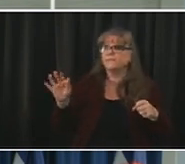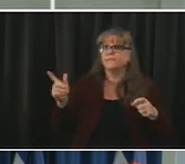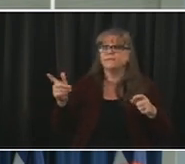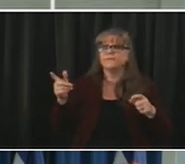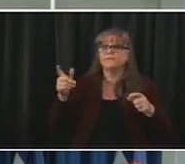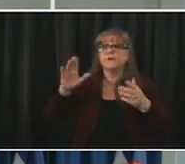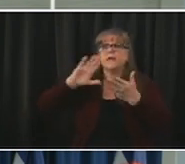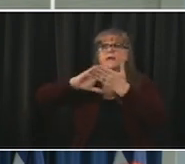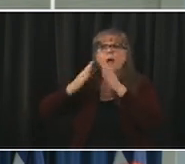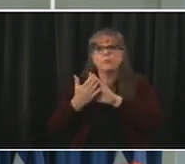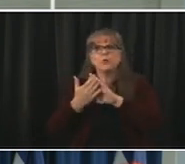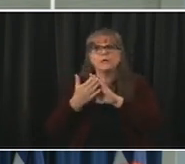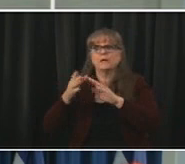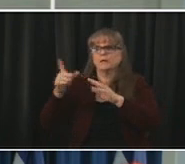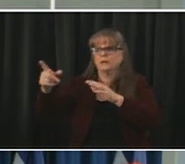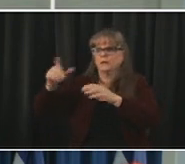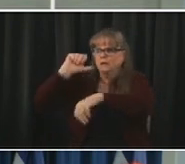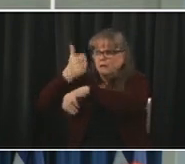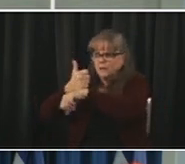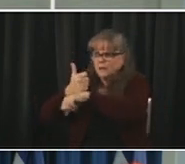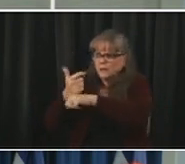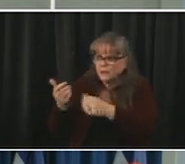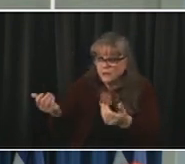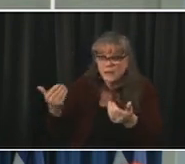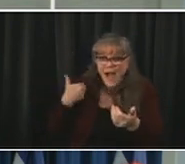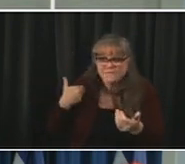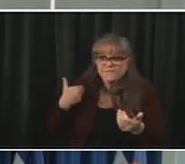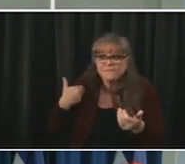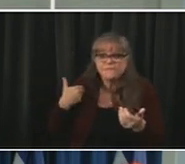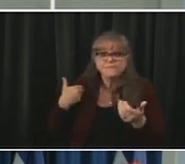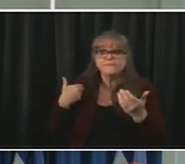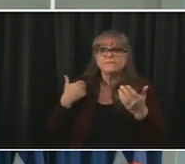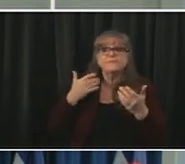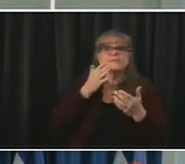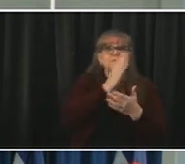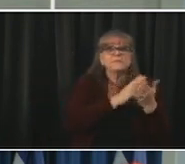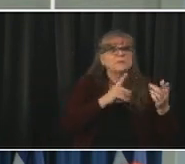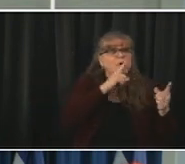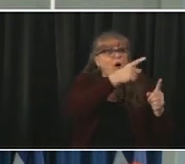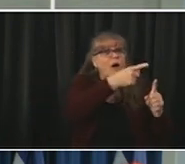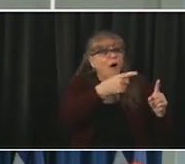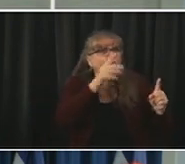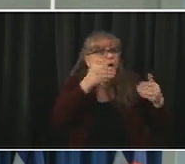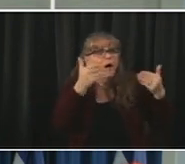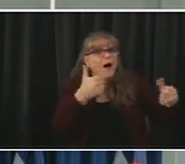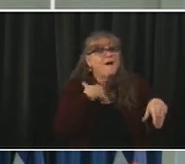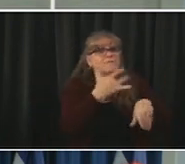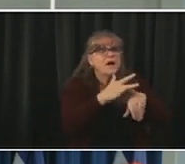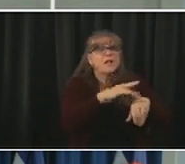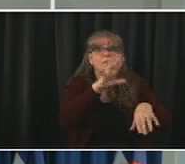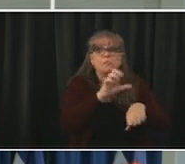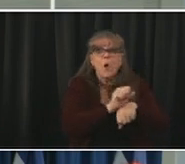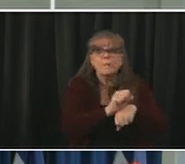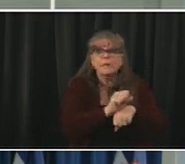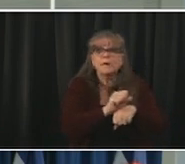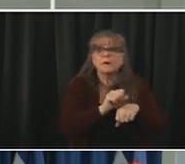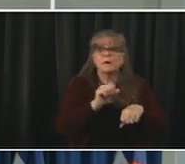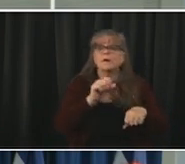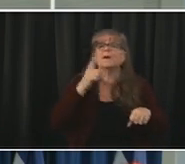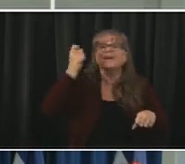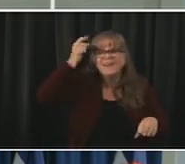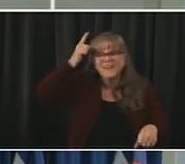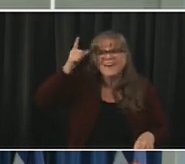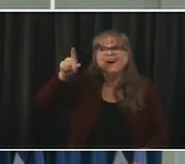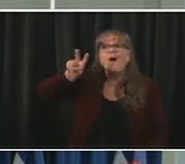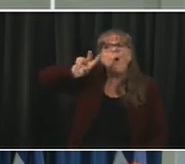this weekend. Some have available appointments, some are just for the second dose, and many are just taking names